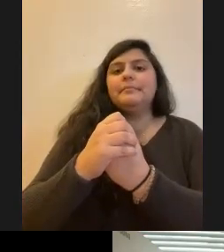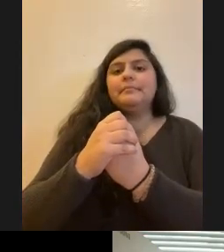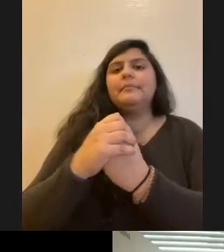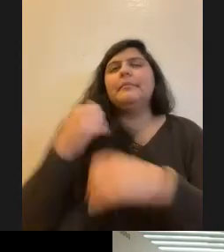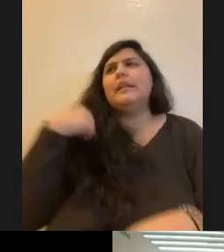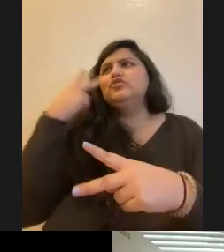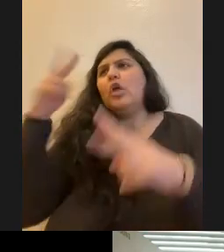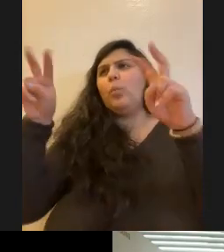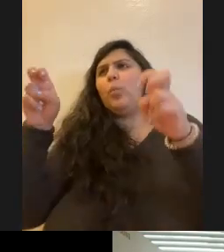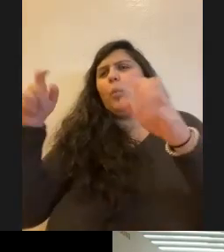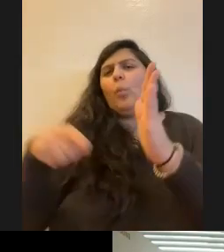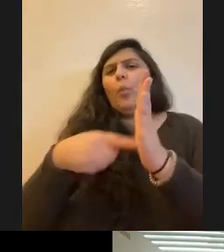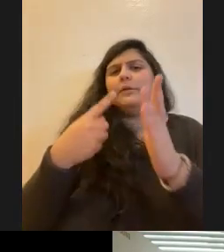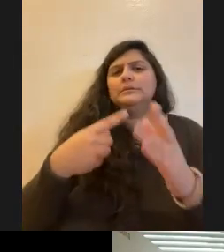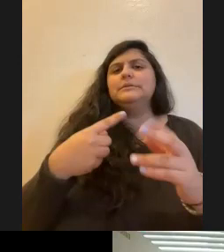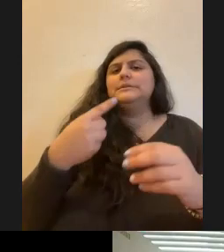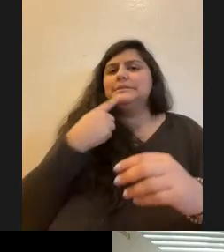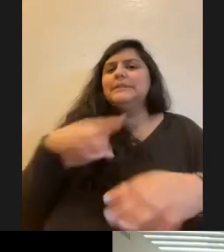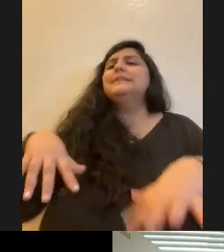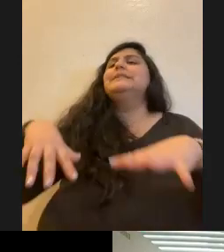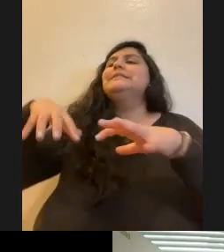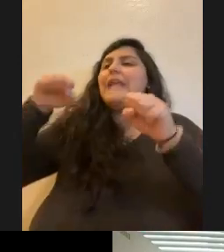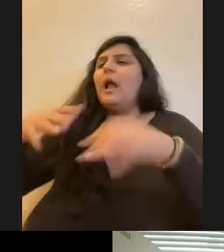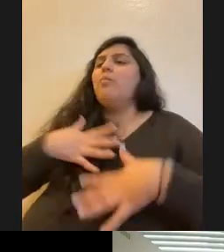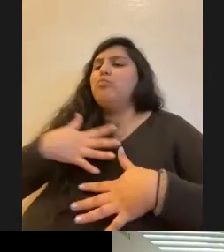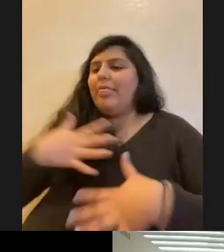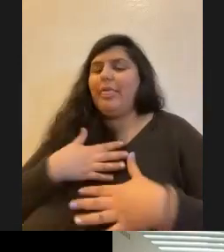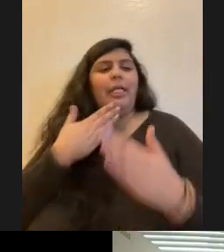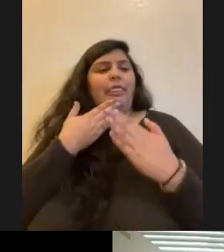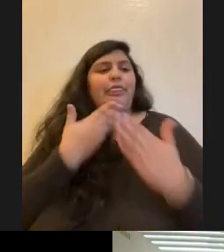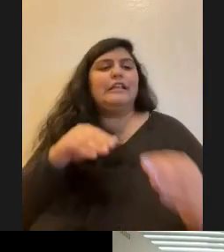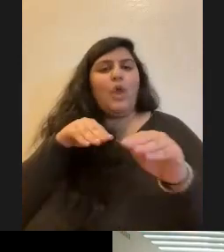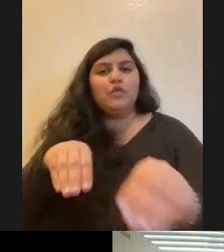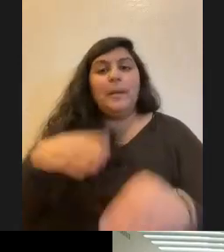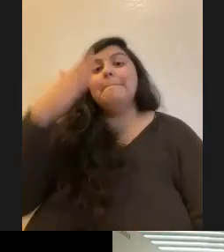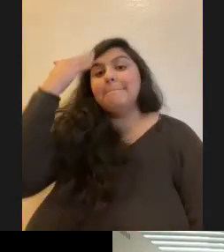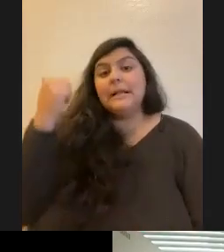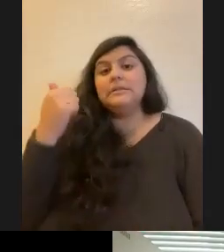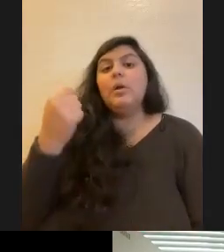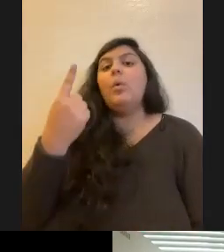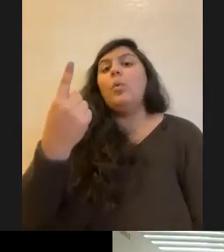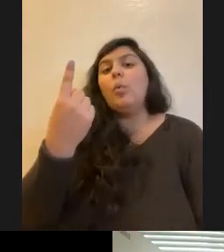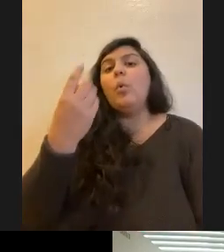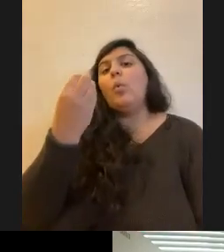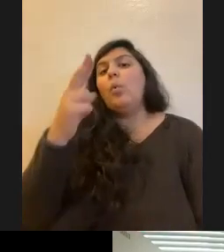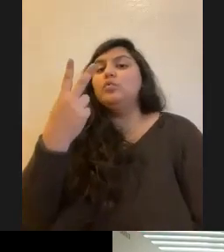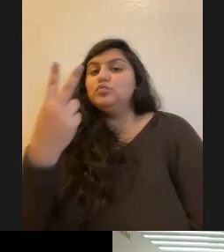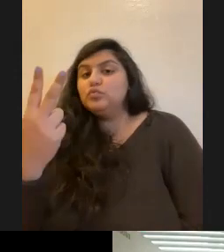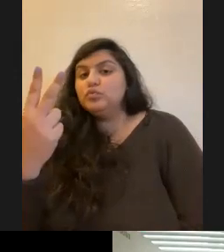once, and it was like, take a breath, think the ocean. Because every one of 2 breaths you